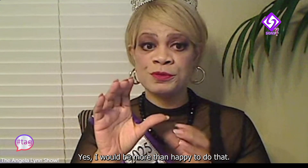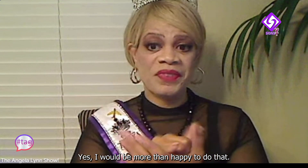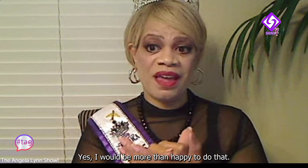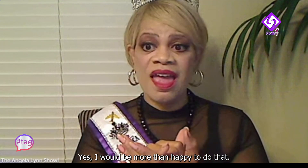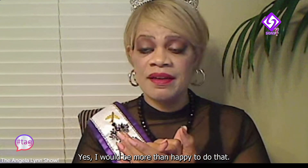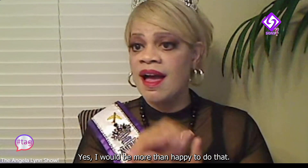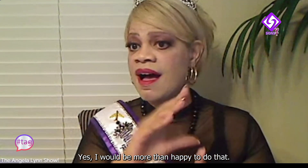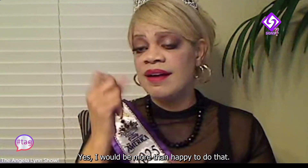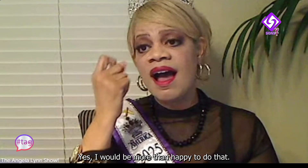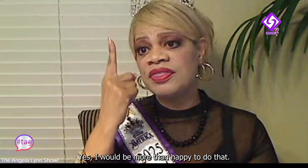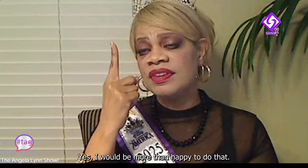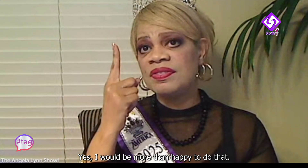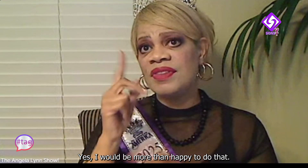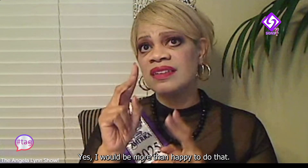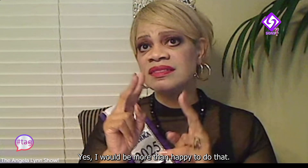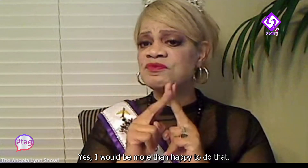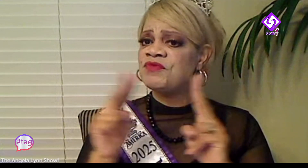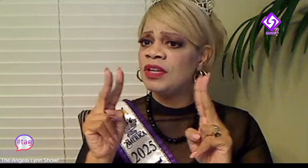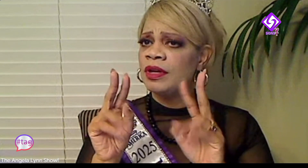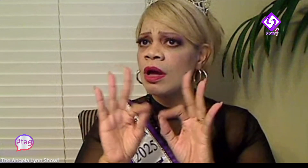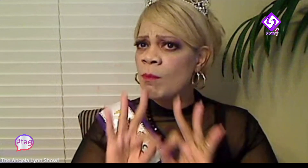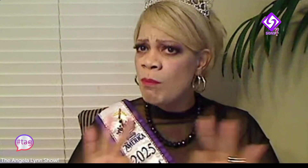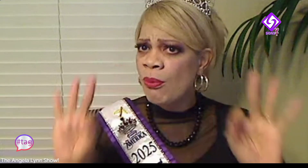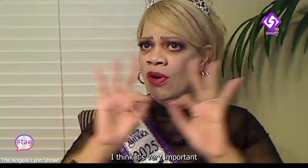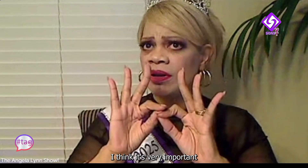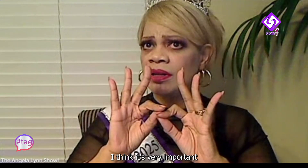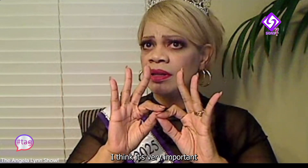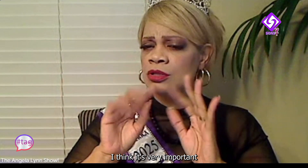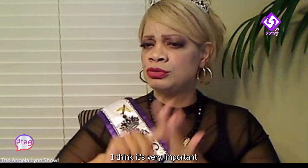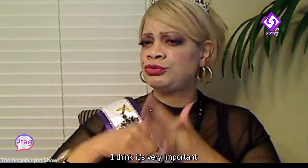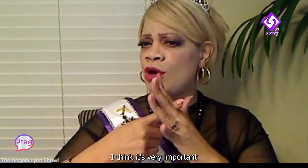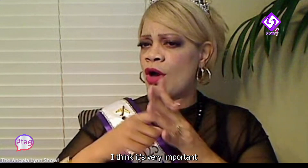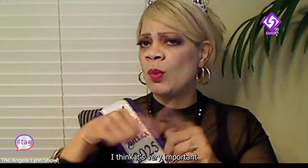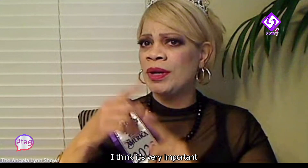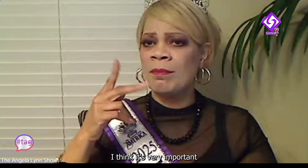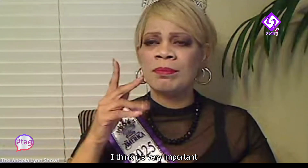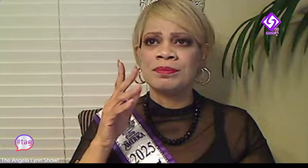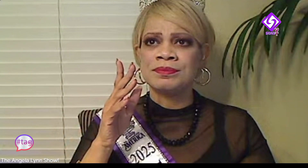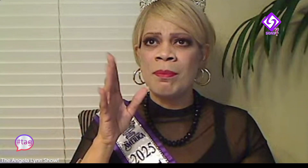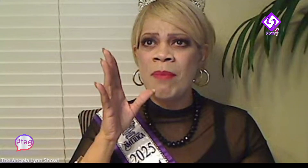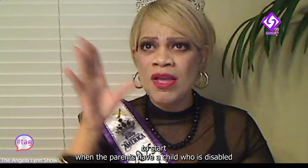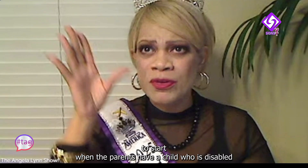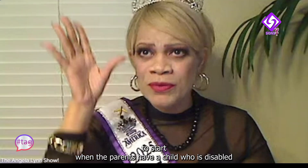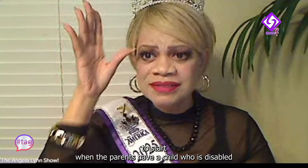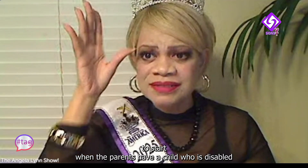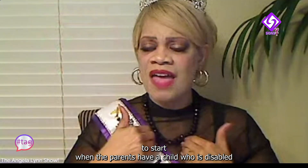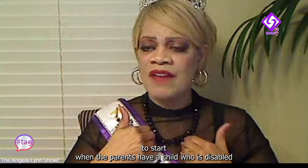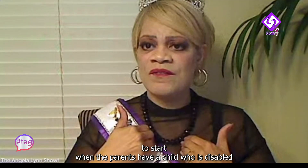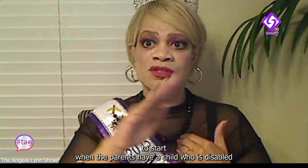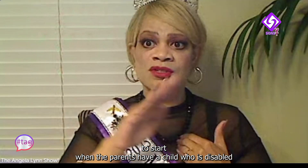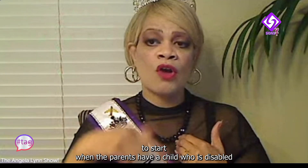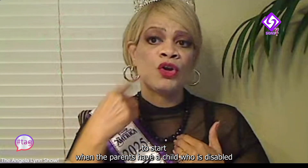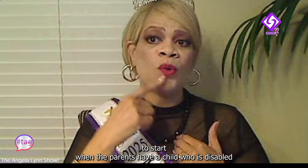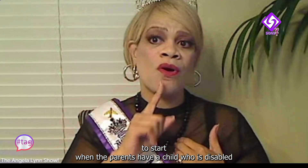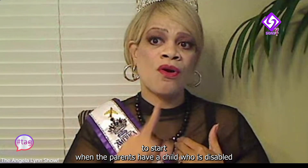Yes, I would be more than happy to do that. I think it's very important to